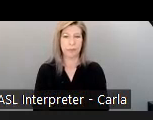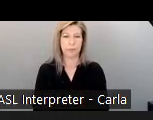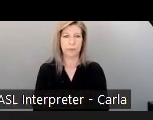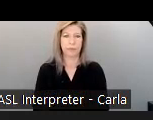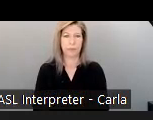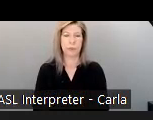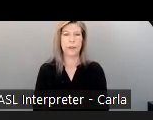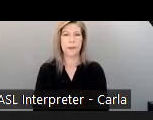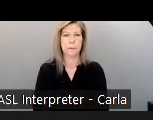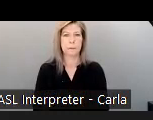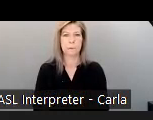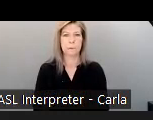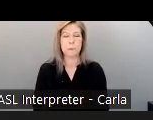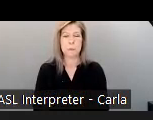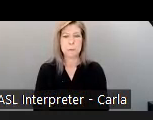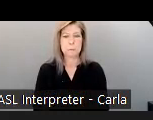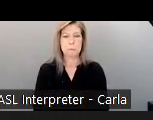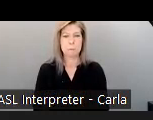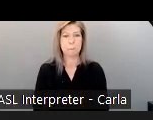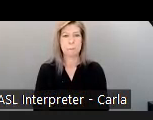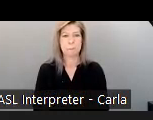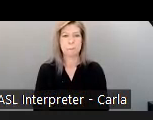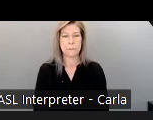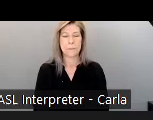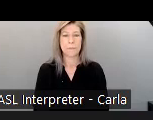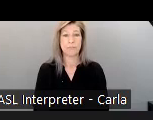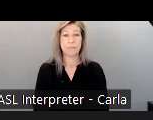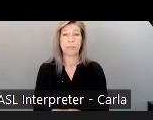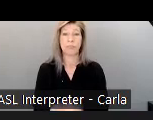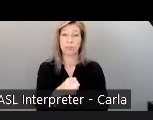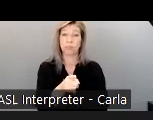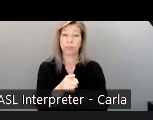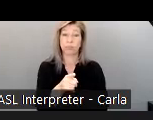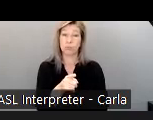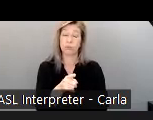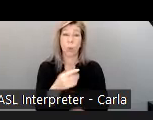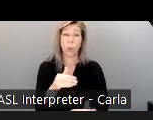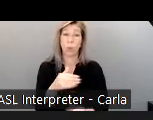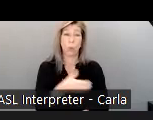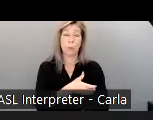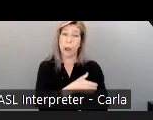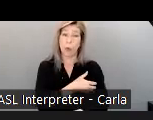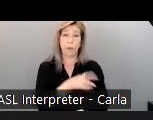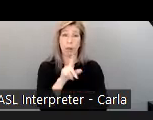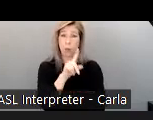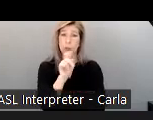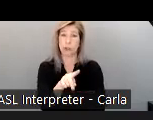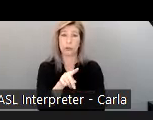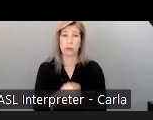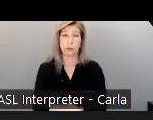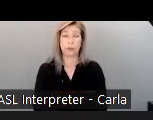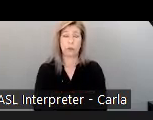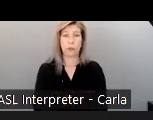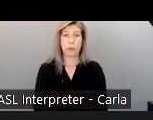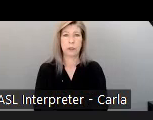One of the really, really powerful questions when we're talking about self-care is,